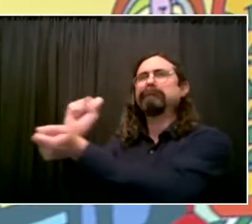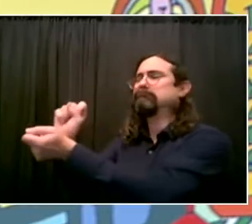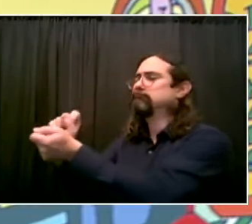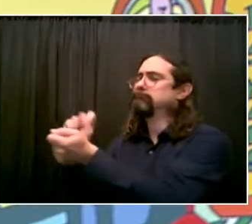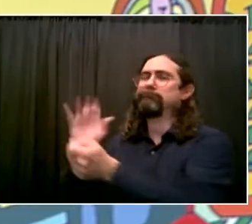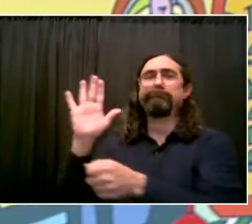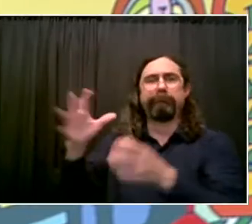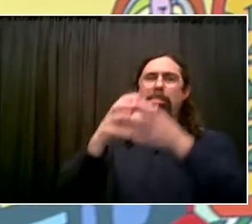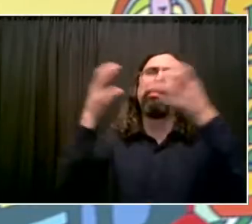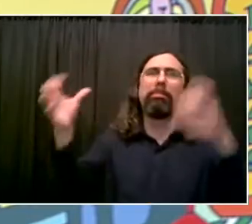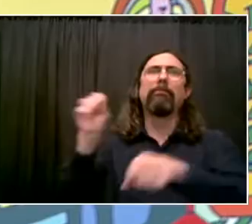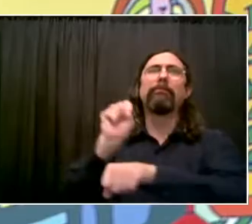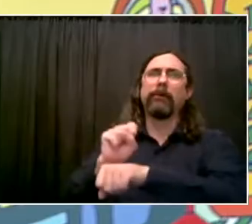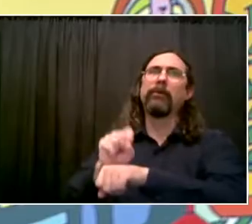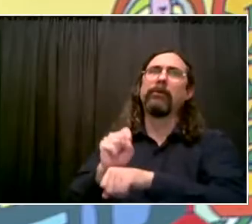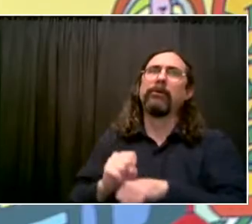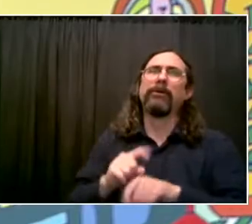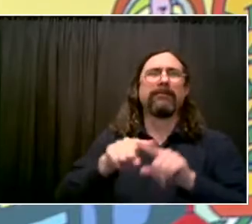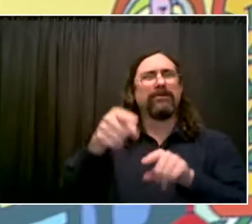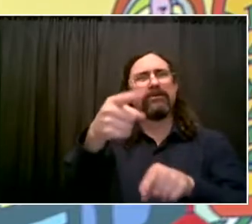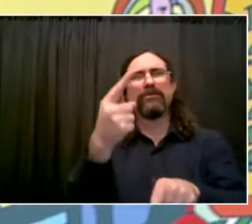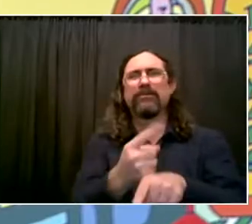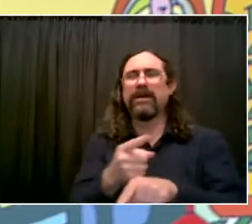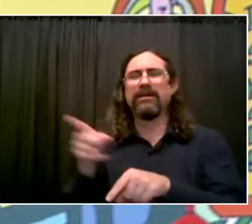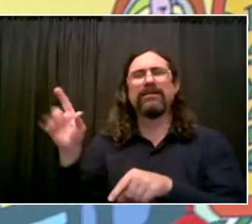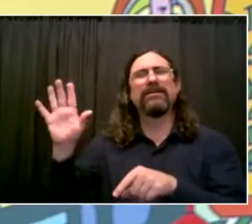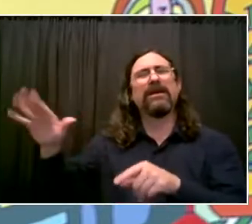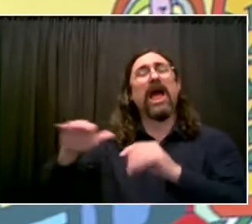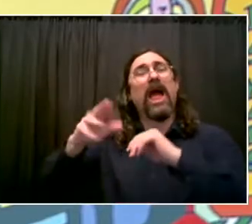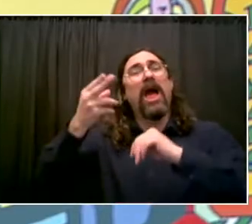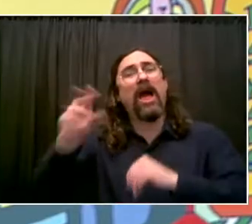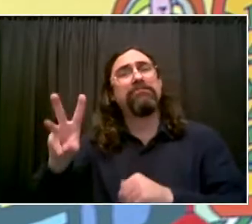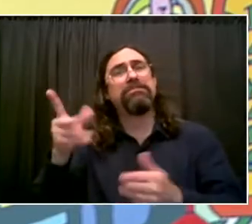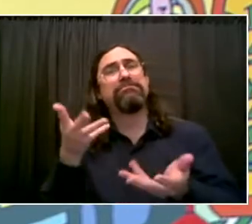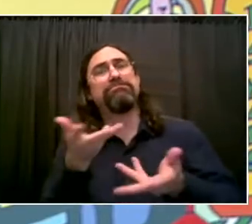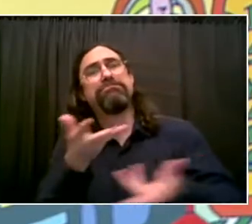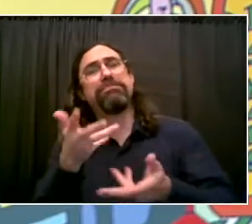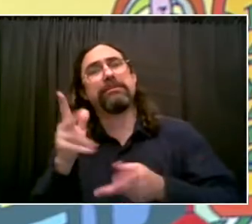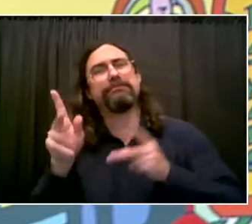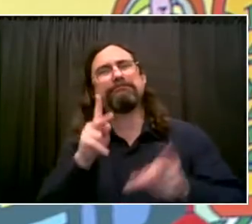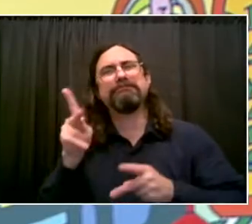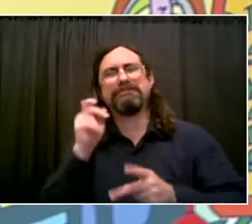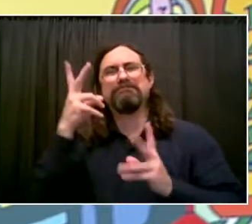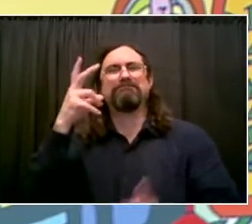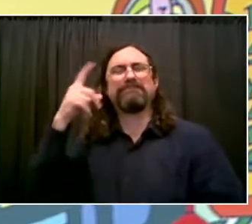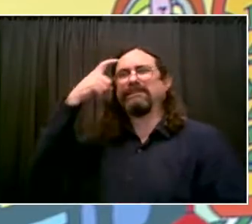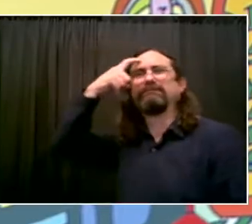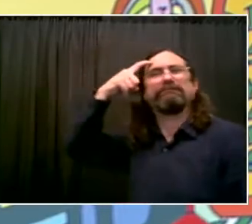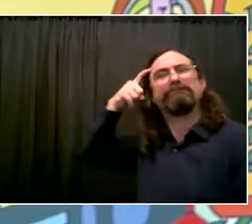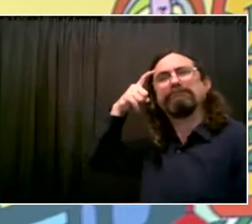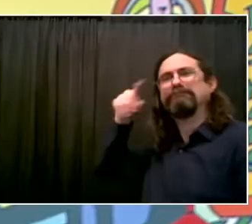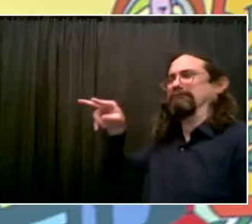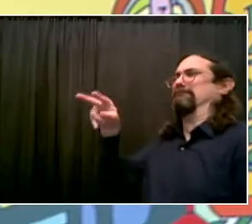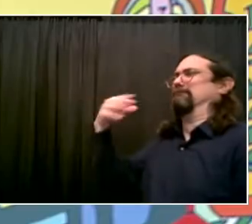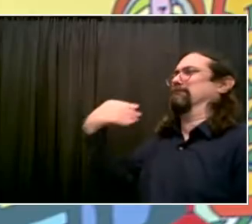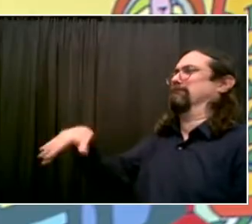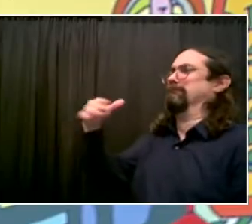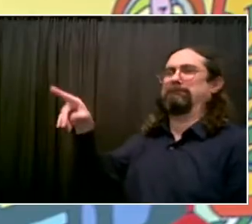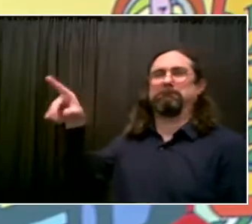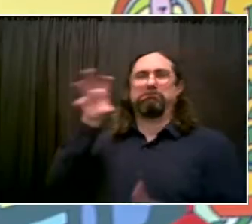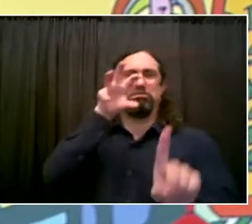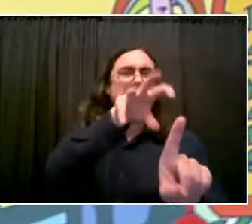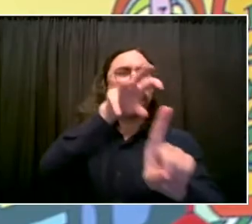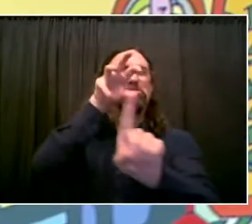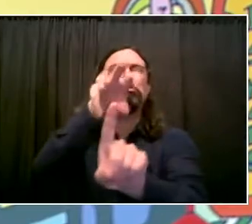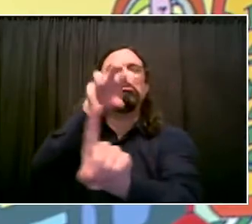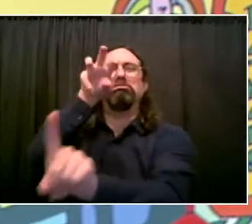communities, including the kind of across-the-board negative interactions reminiscent of the worst elements of the broken policy of stop and